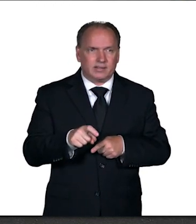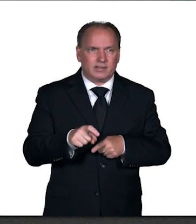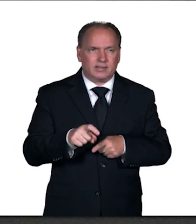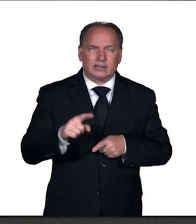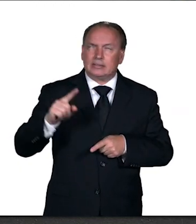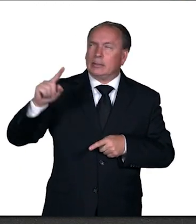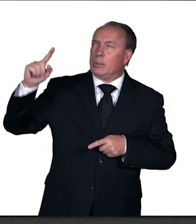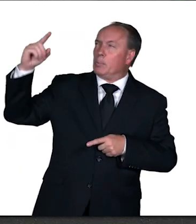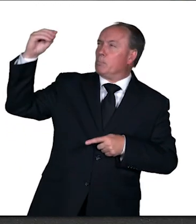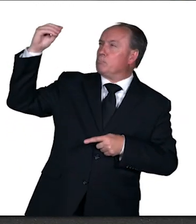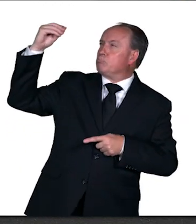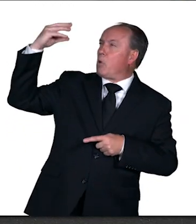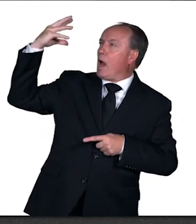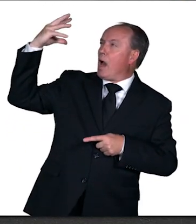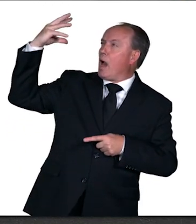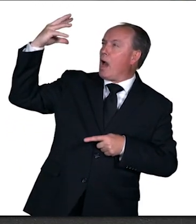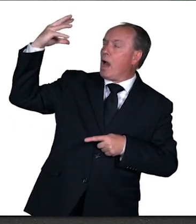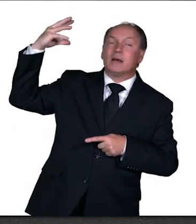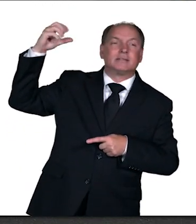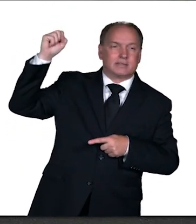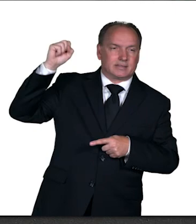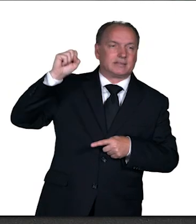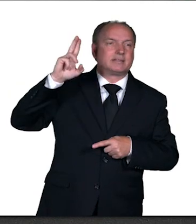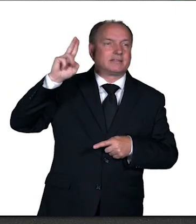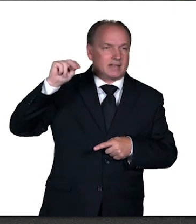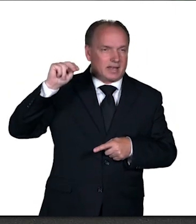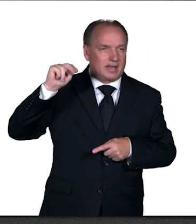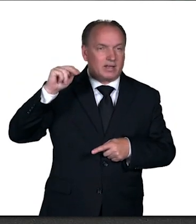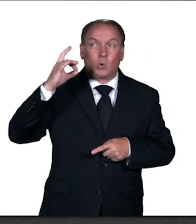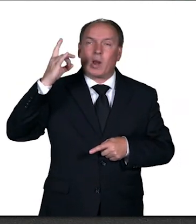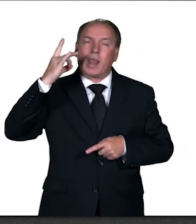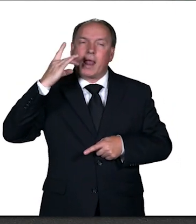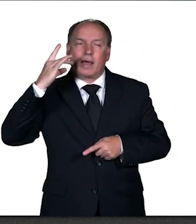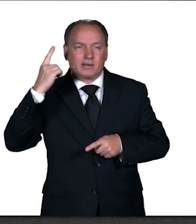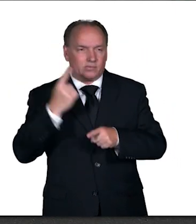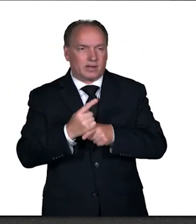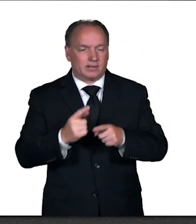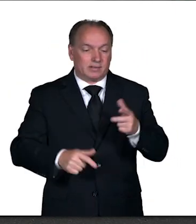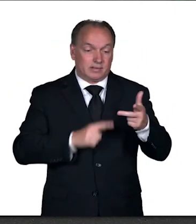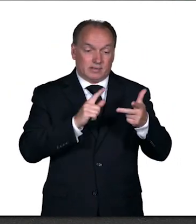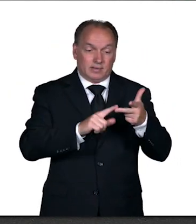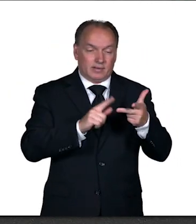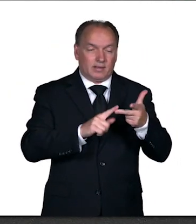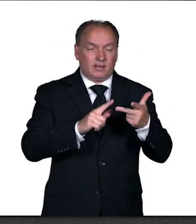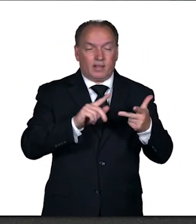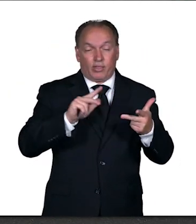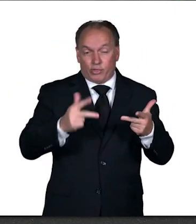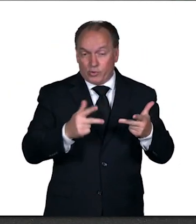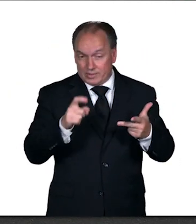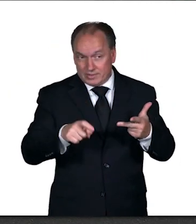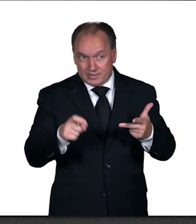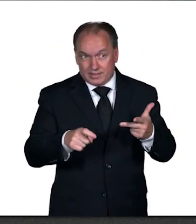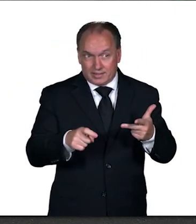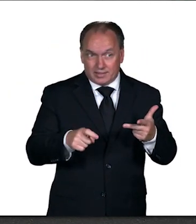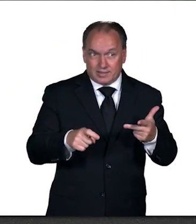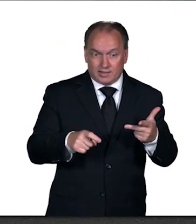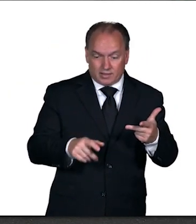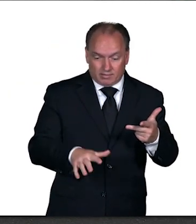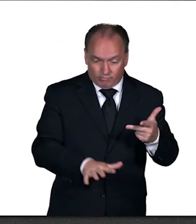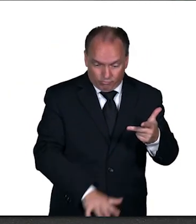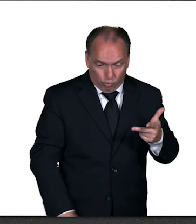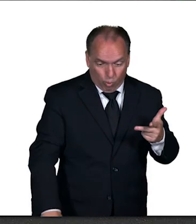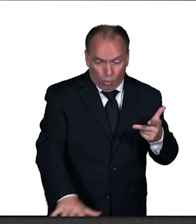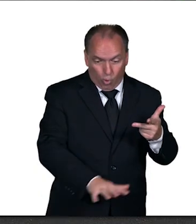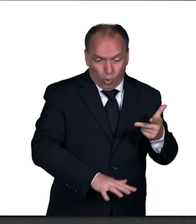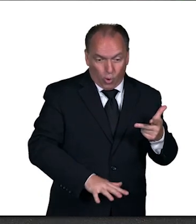down and it's really, really bright in the sky. Sun or light. Great job. The third thing that plants need, it's on